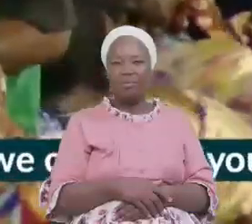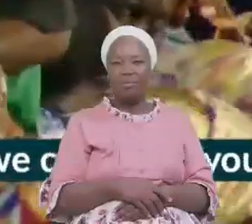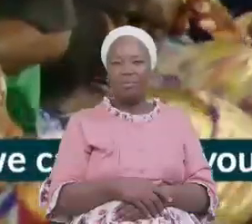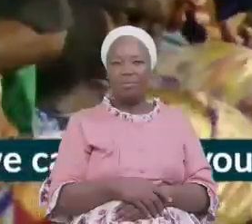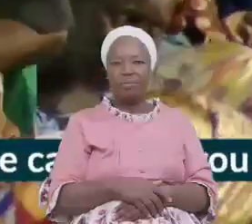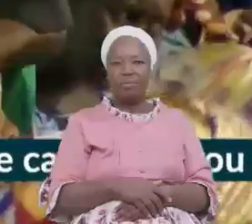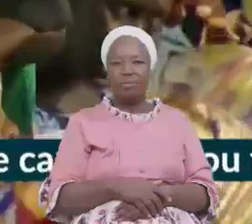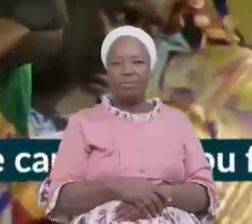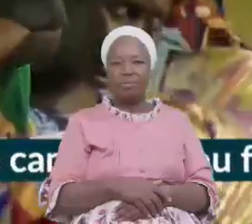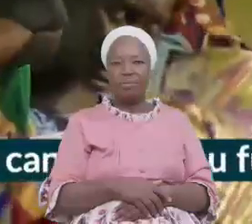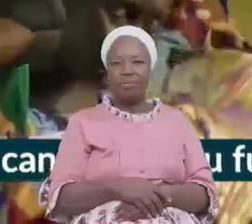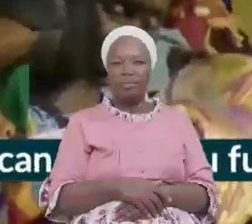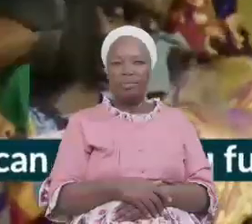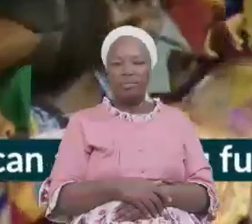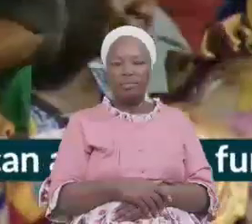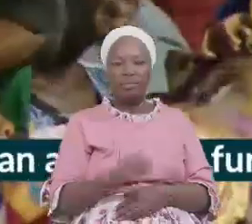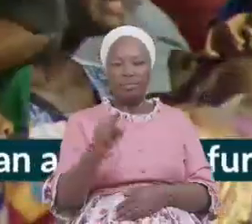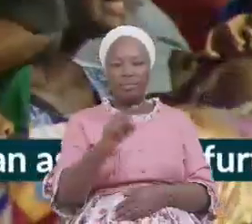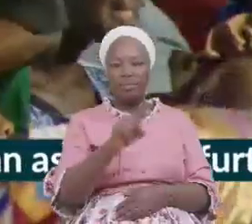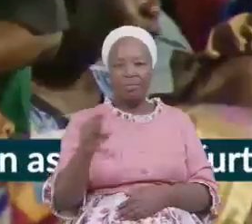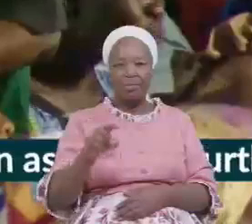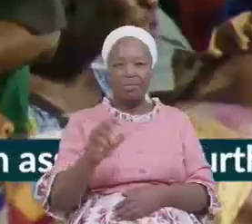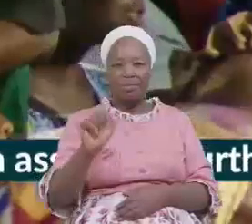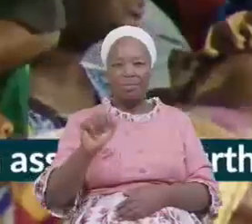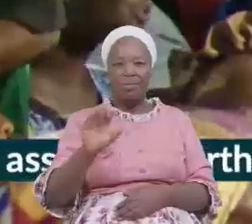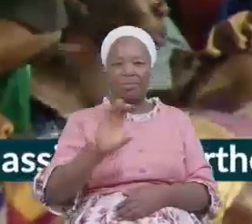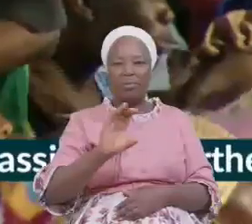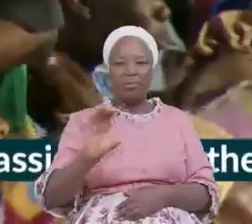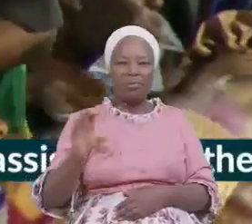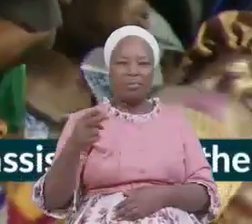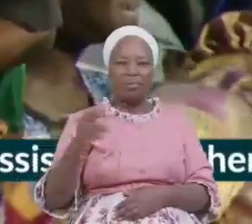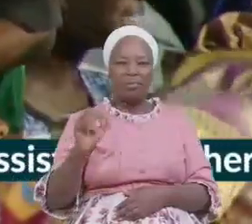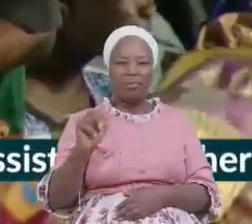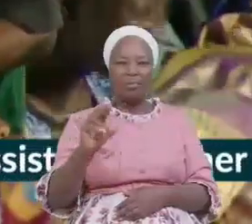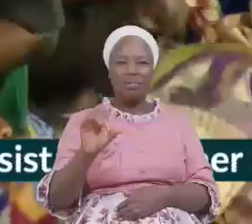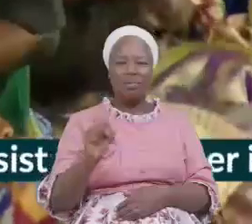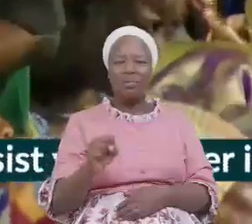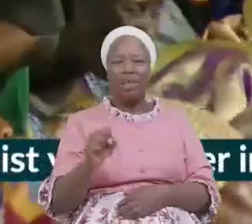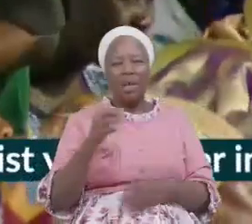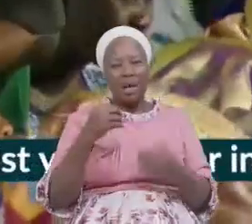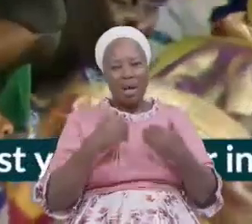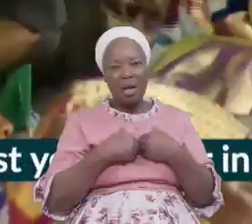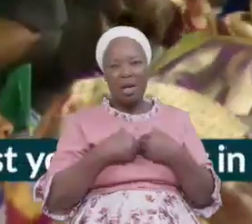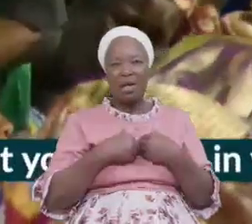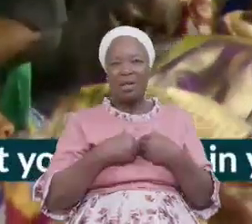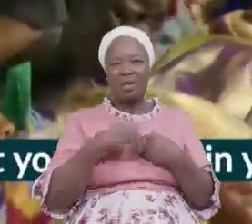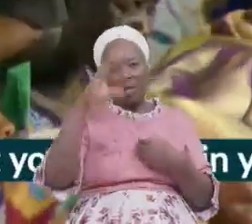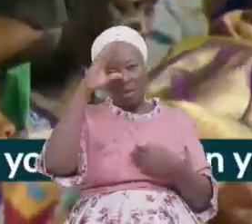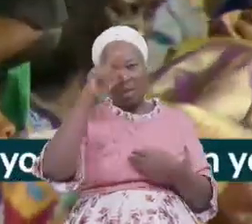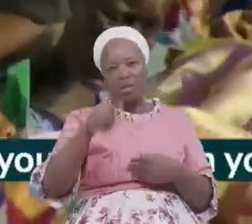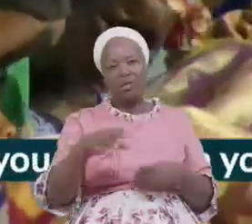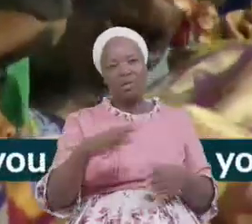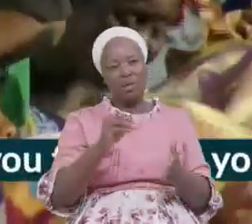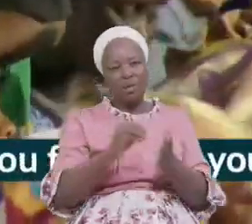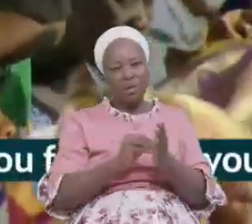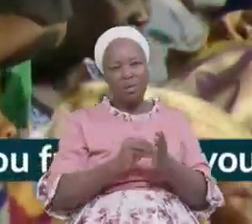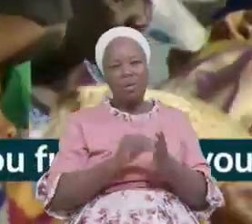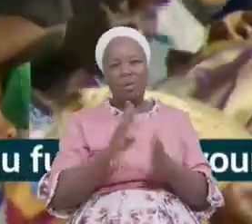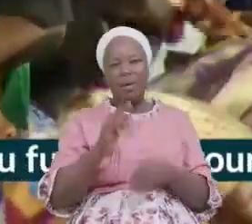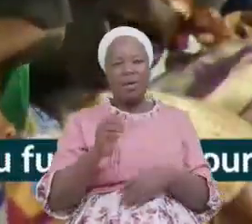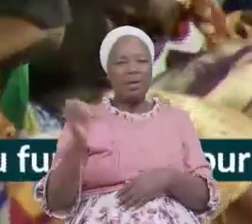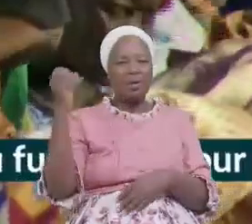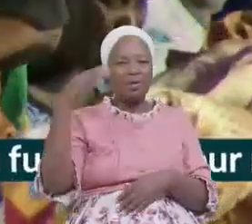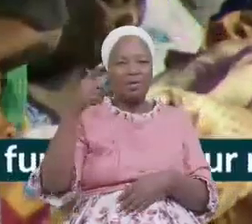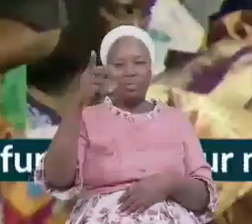Zacchaeus had his own. Zacchaeus, by the grace of God, he held on to it. Now he's